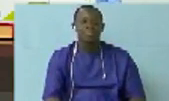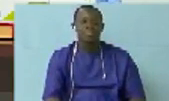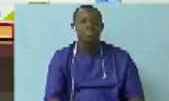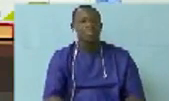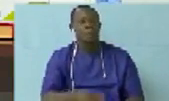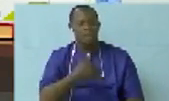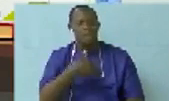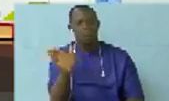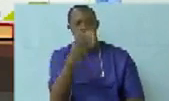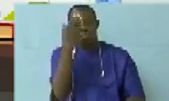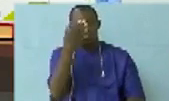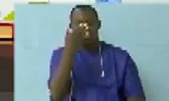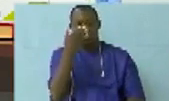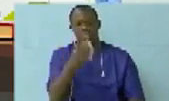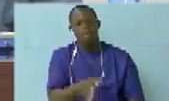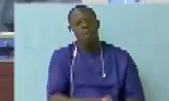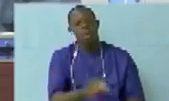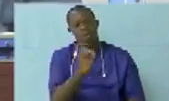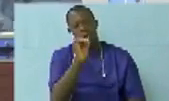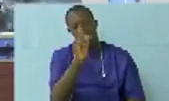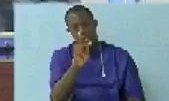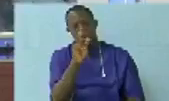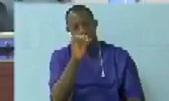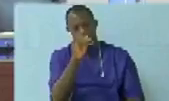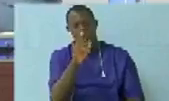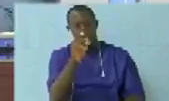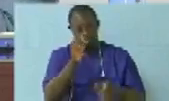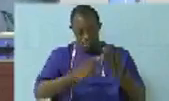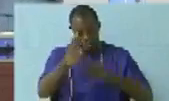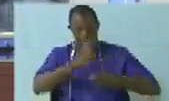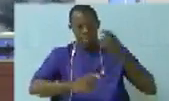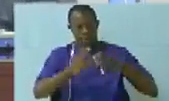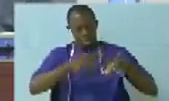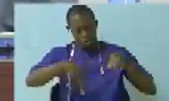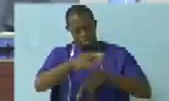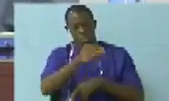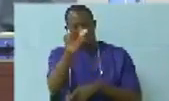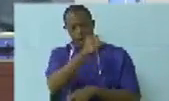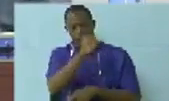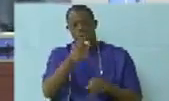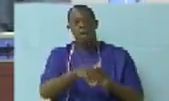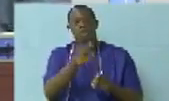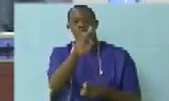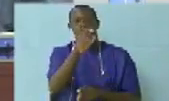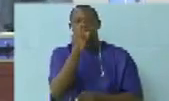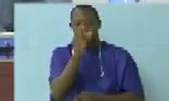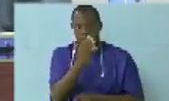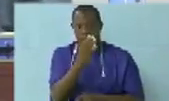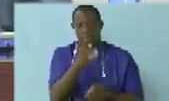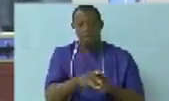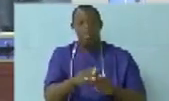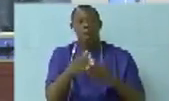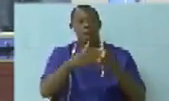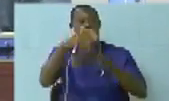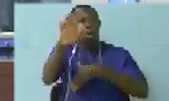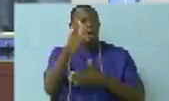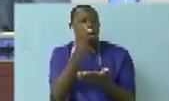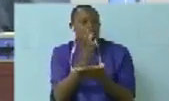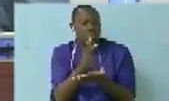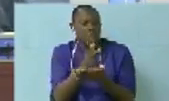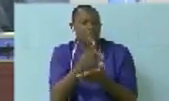I went in. Okay, we would come back to that. You said that is further proof of the fact